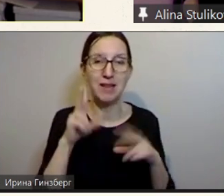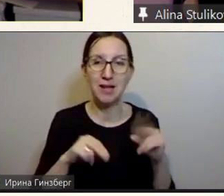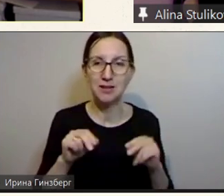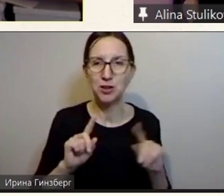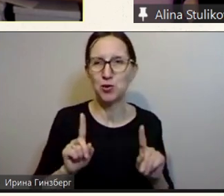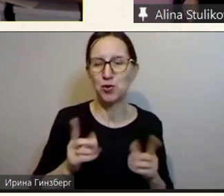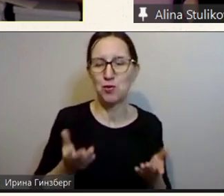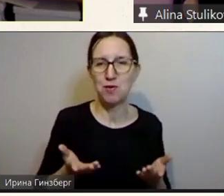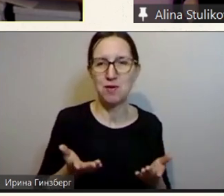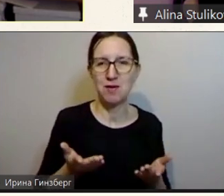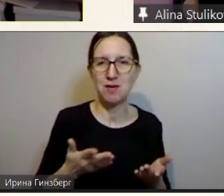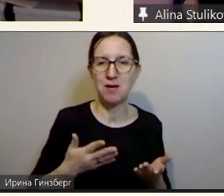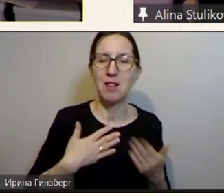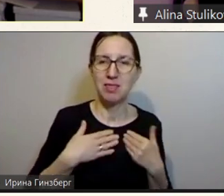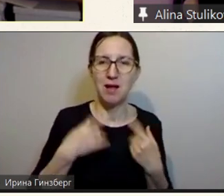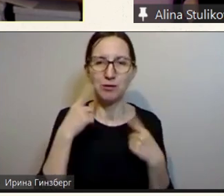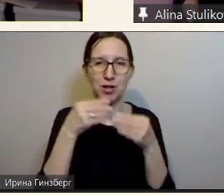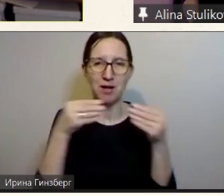know,